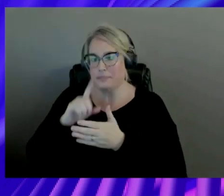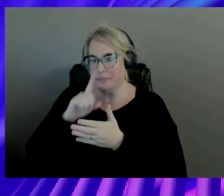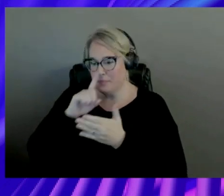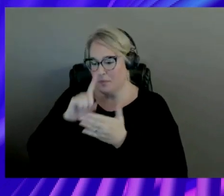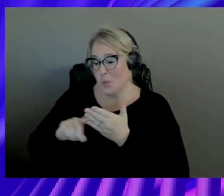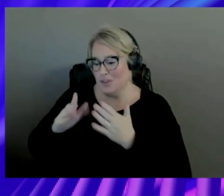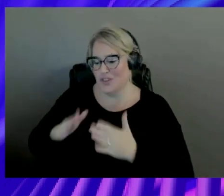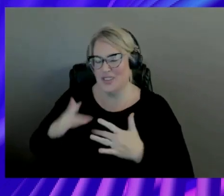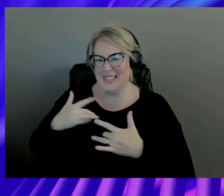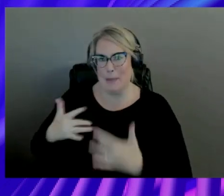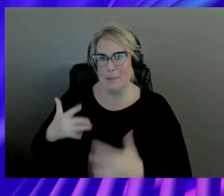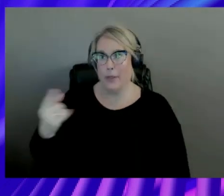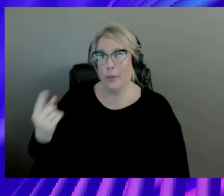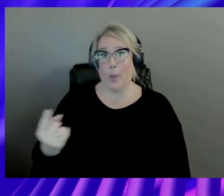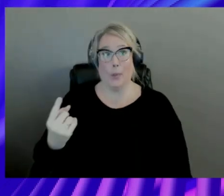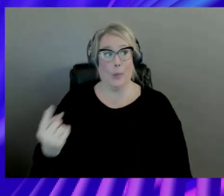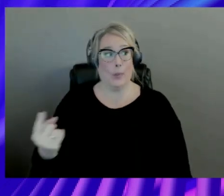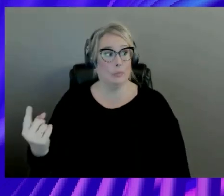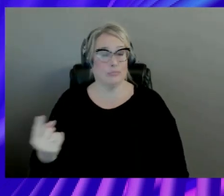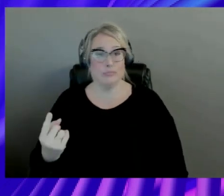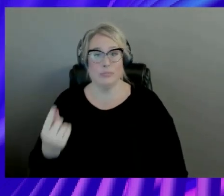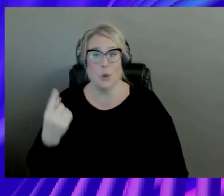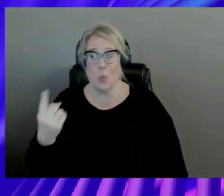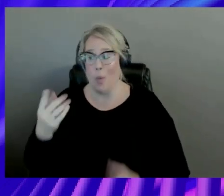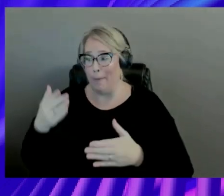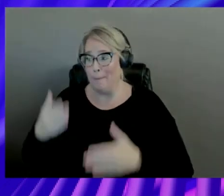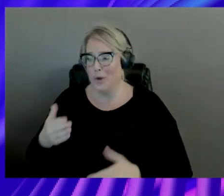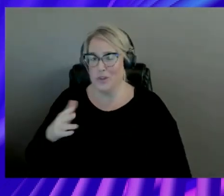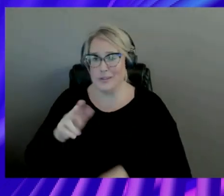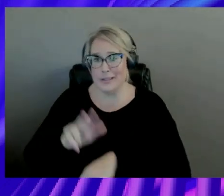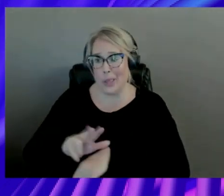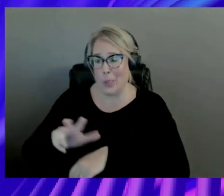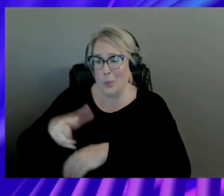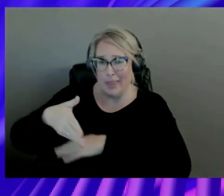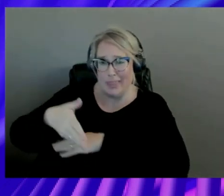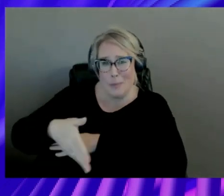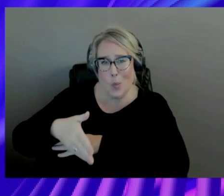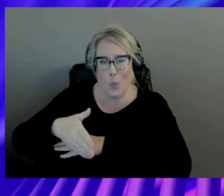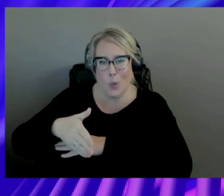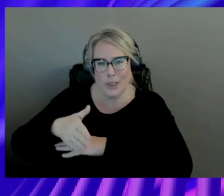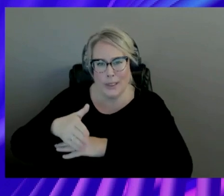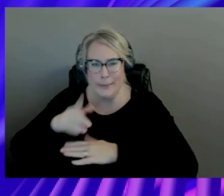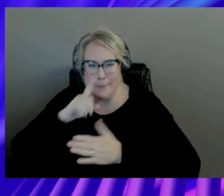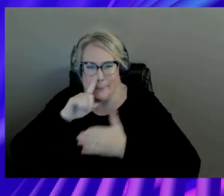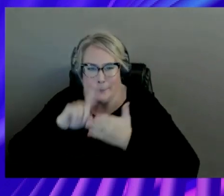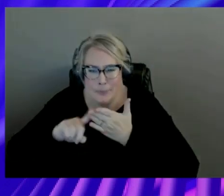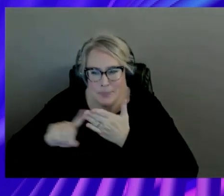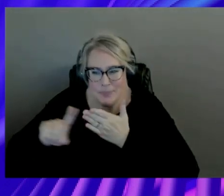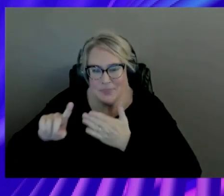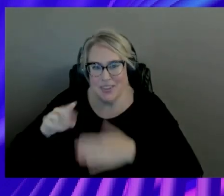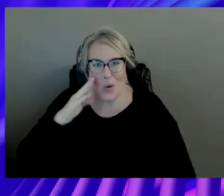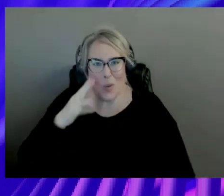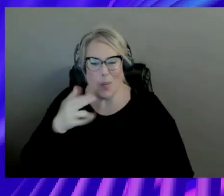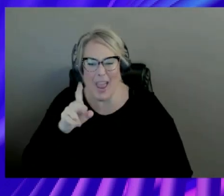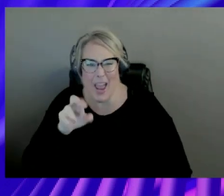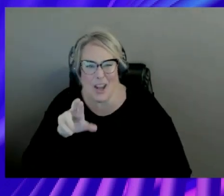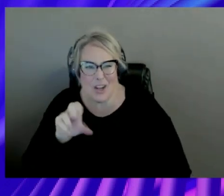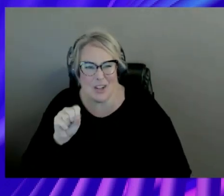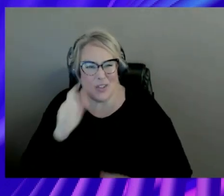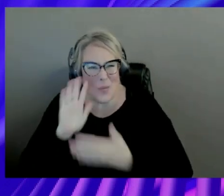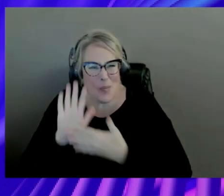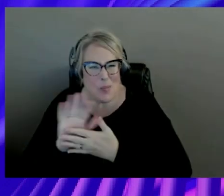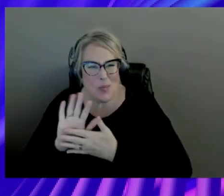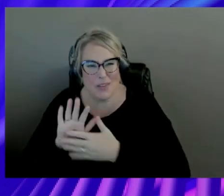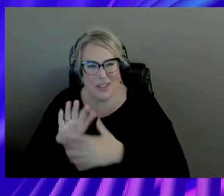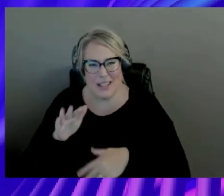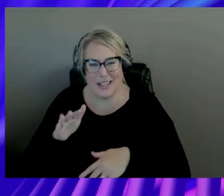kind of someone out there at 3 a.m. poking at things. Everyone's seen the movie Hackers or Sneakers, right? Some great hacker